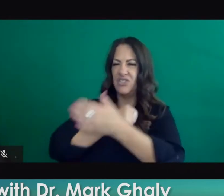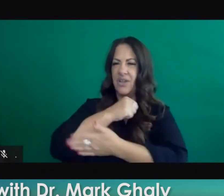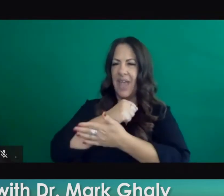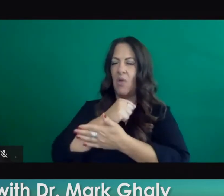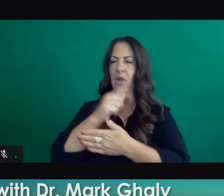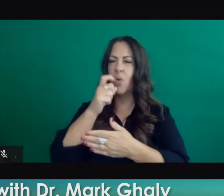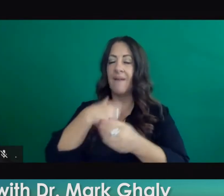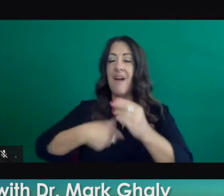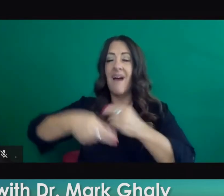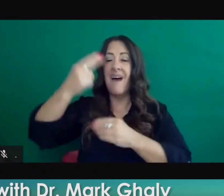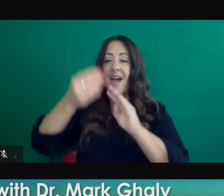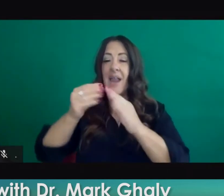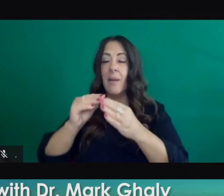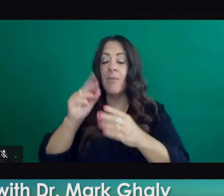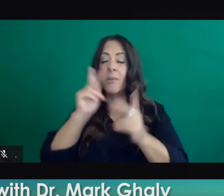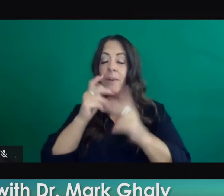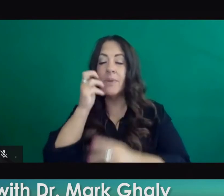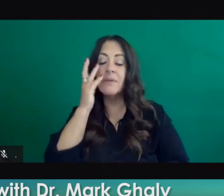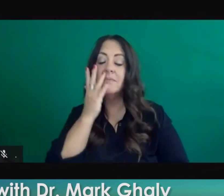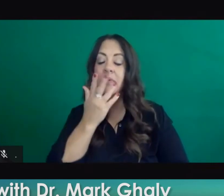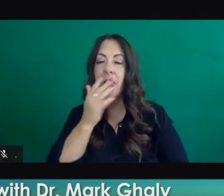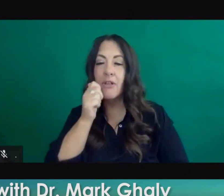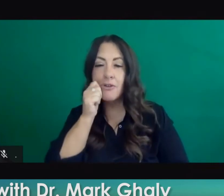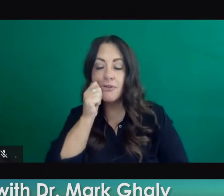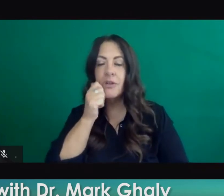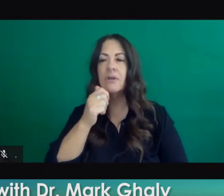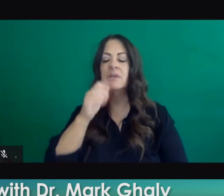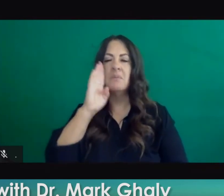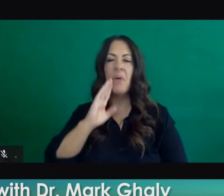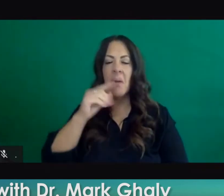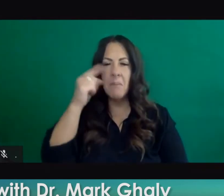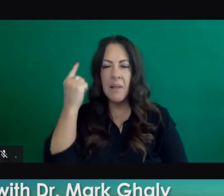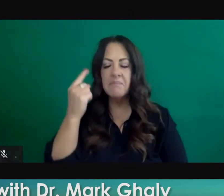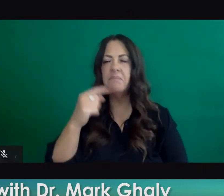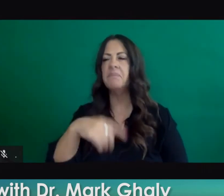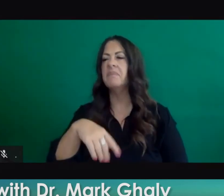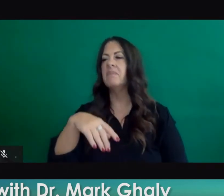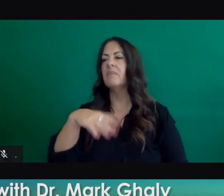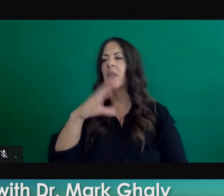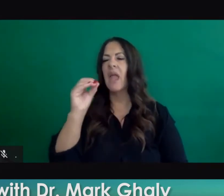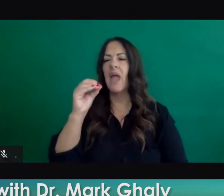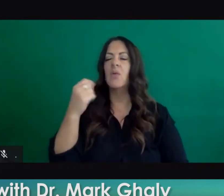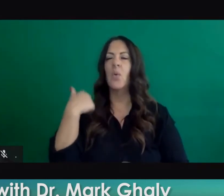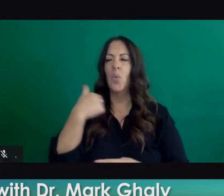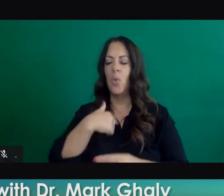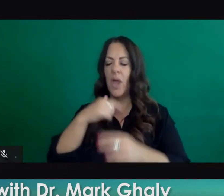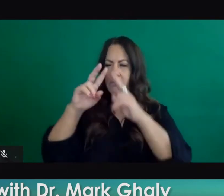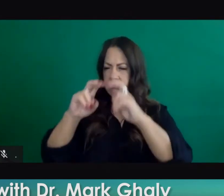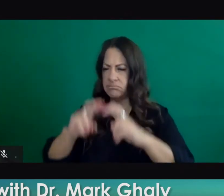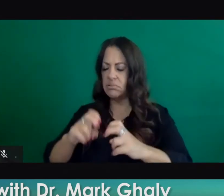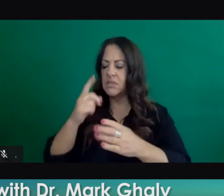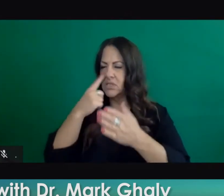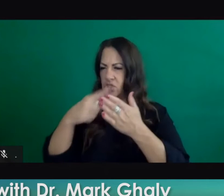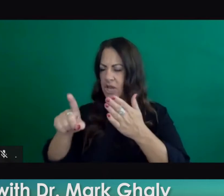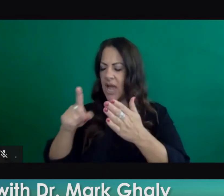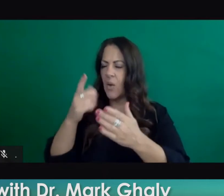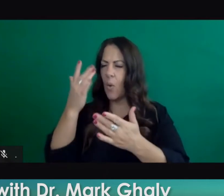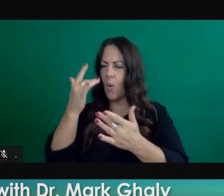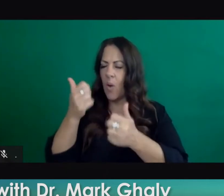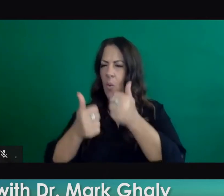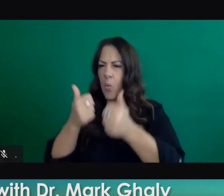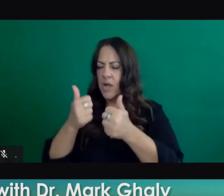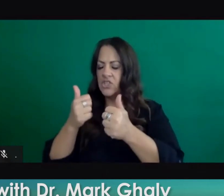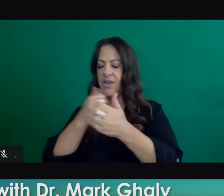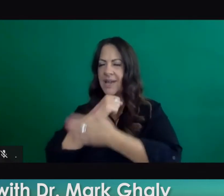color in each county, and looking at, yes, just the test positivity. So you were asking about which metric. We're looking at that test positivity, and what we want